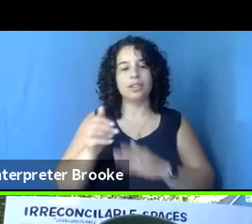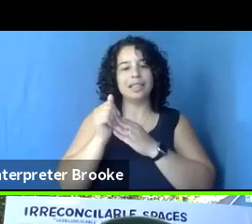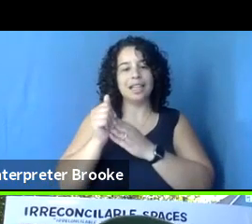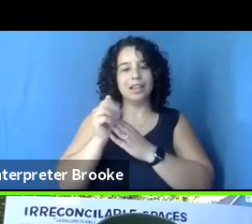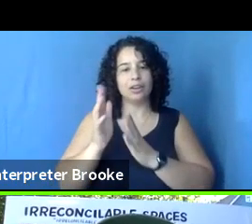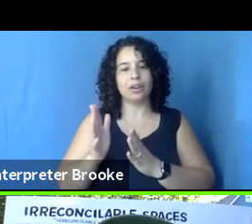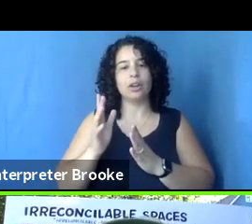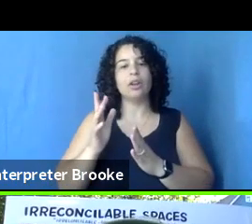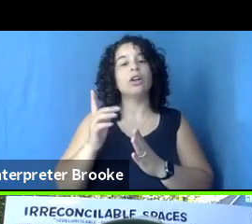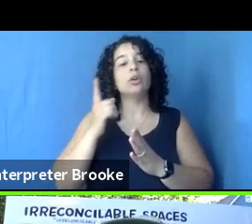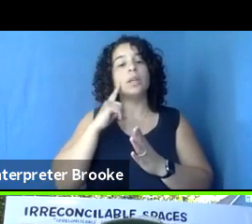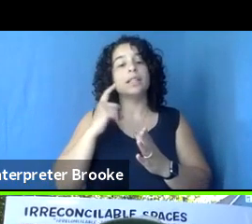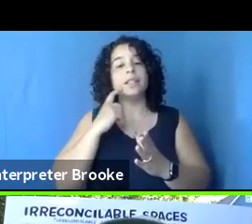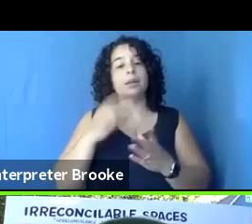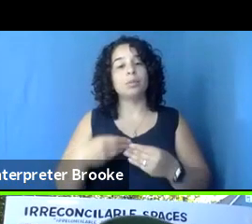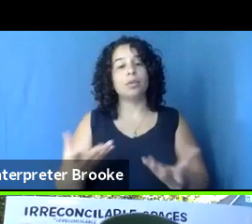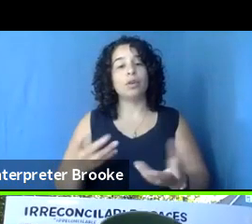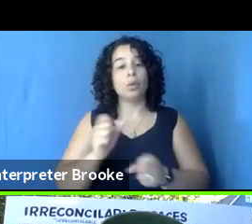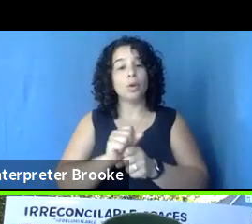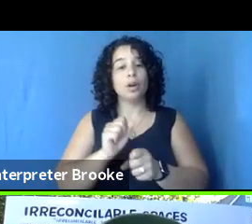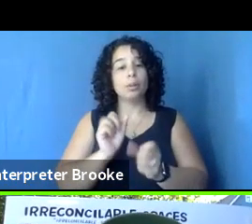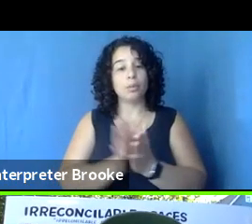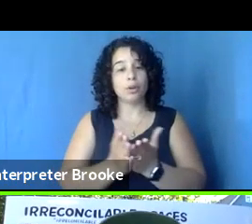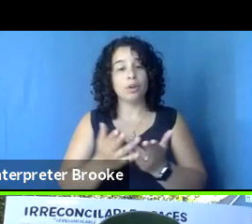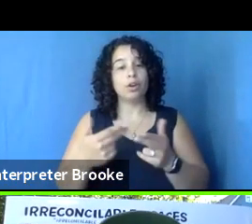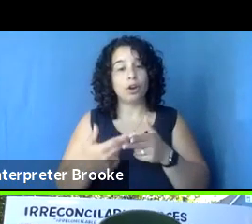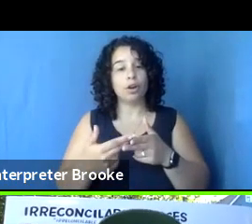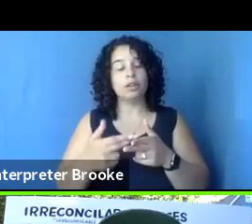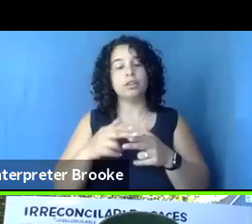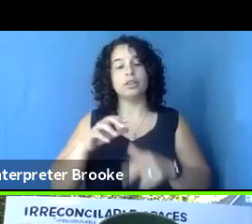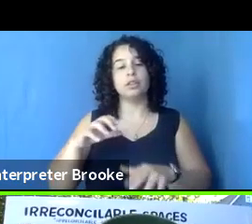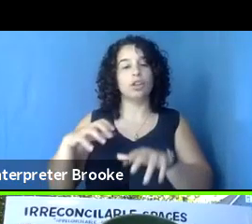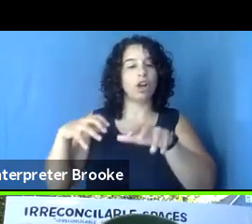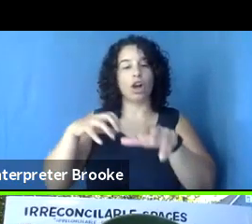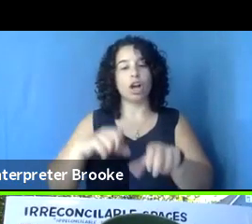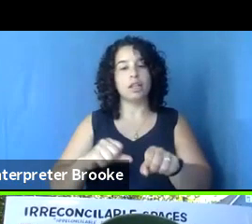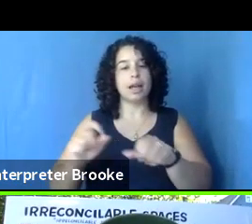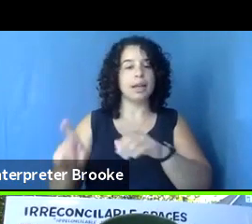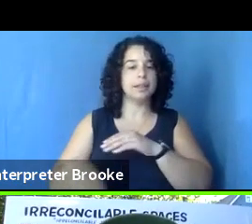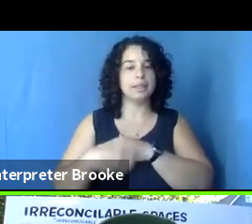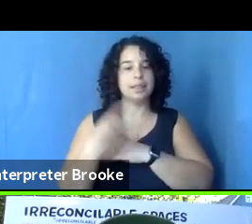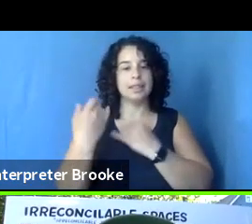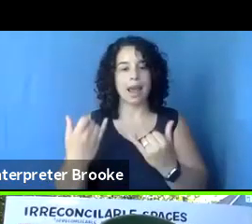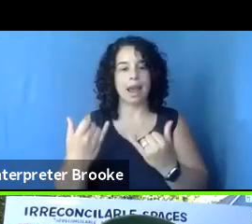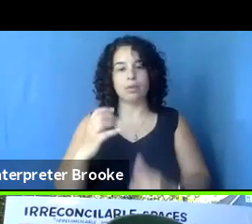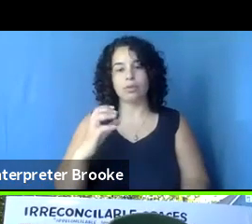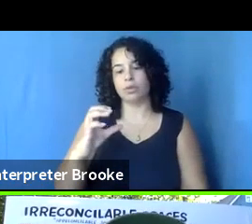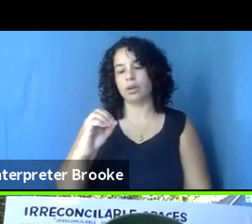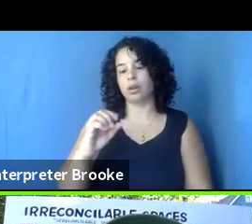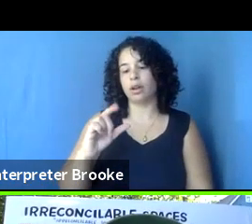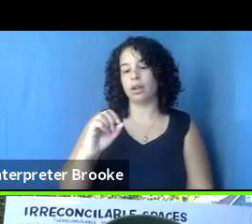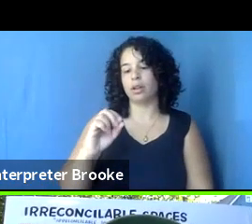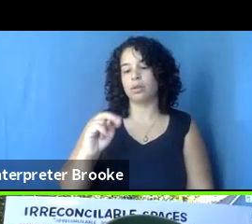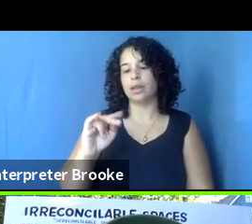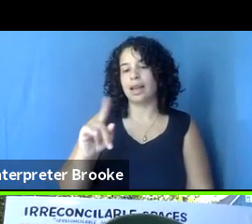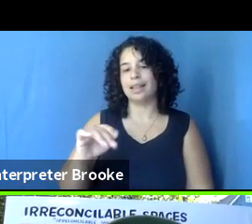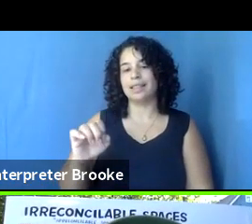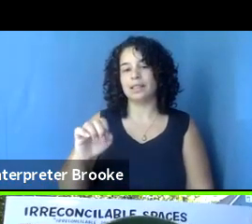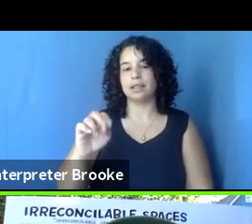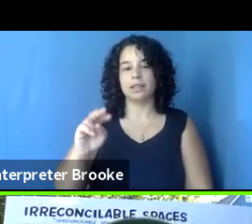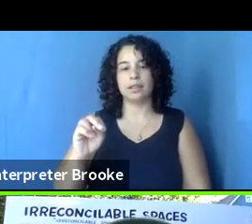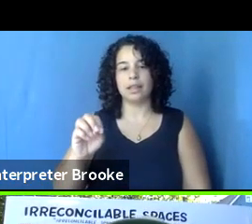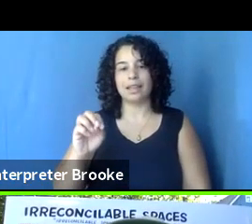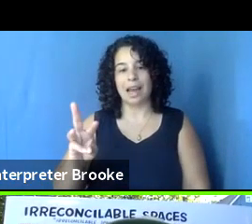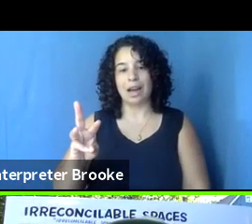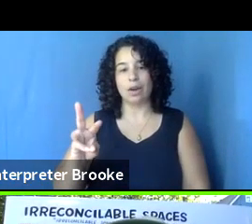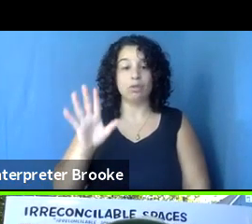workbook called Decolonize Now. And I just think that she does really